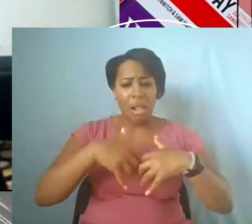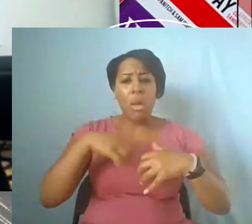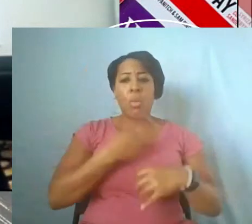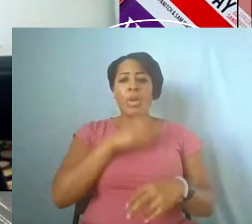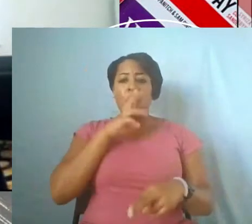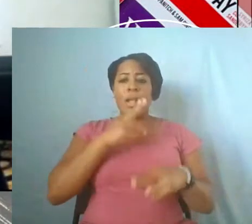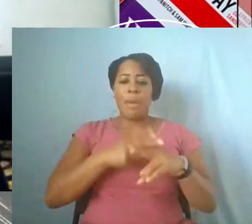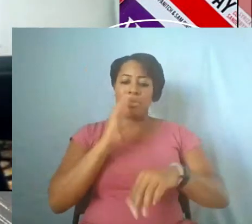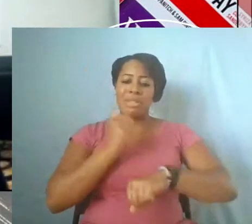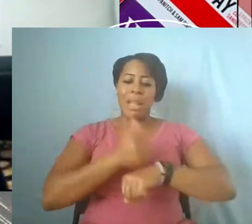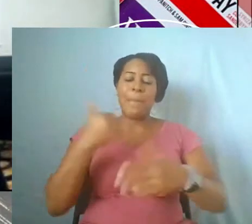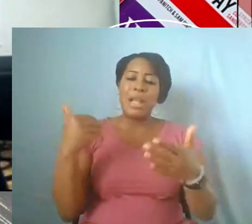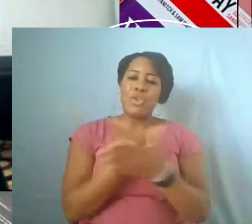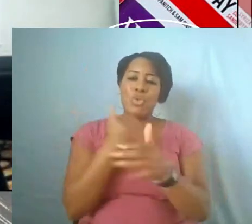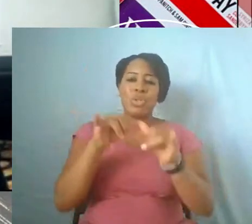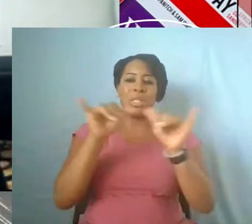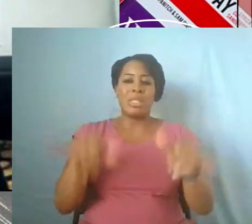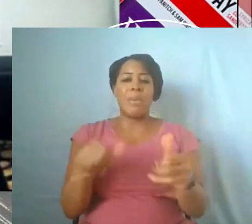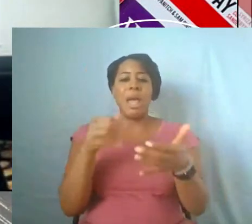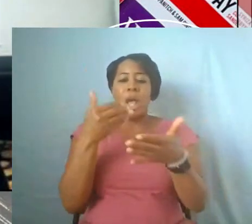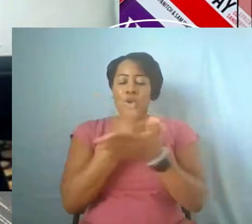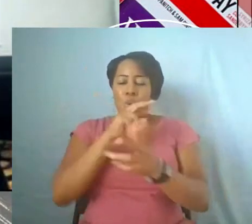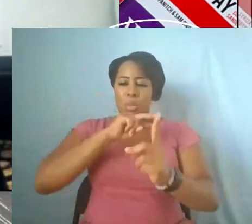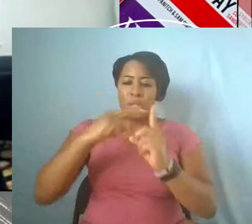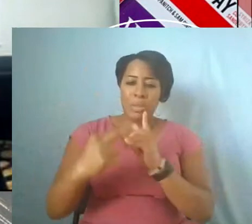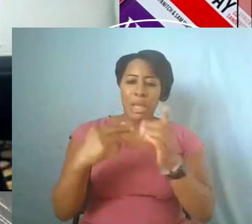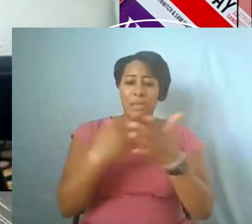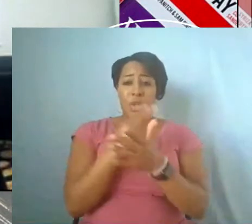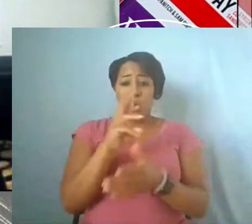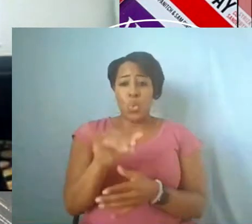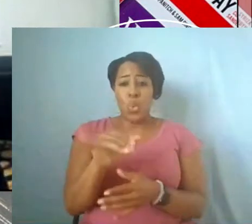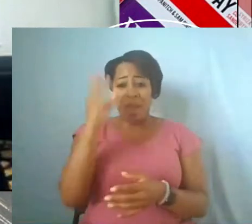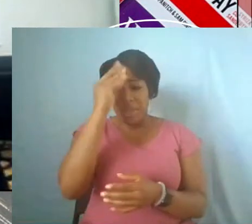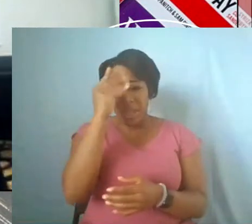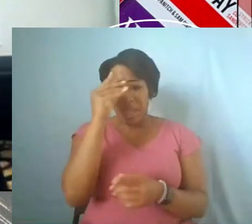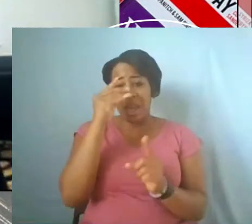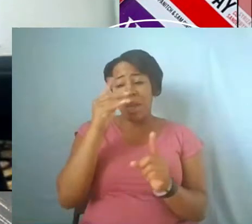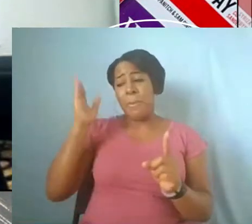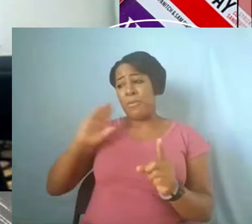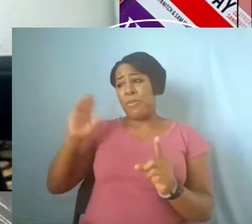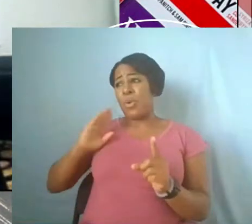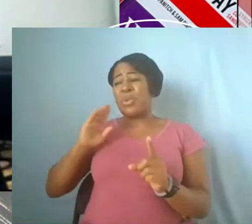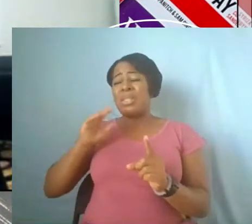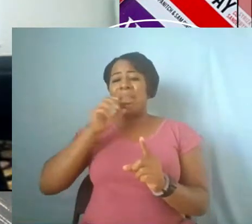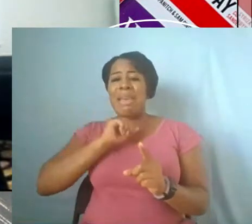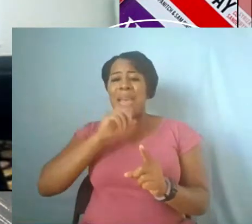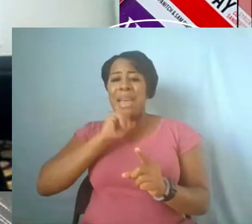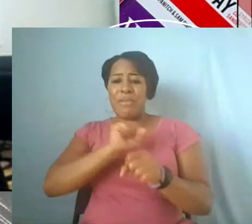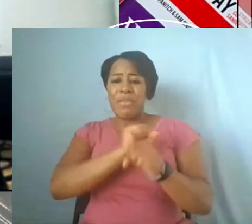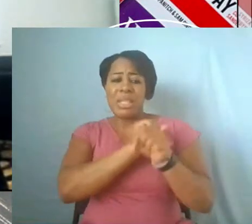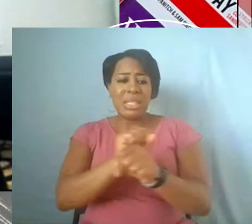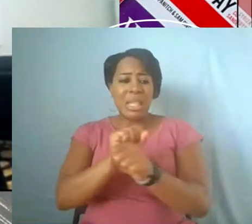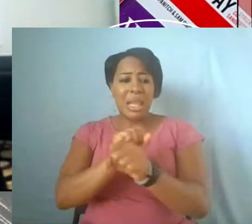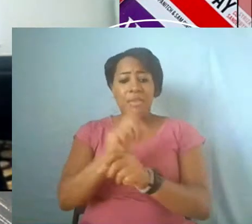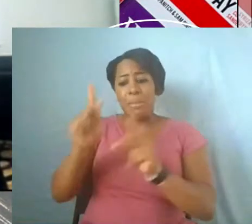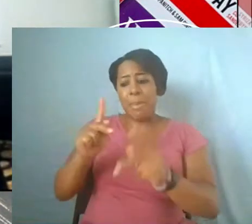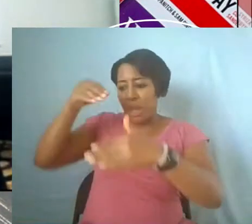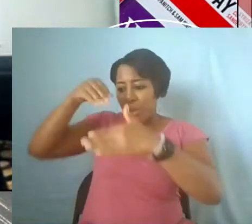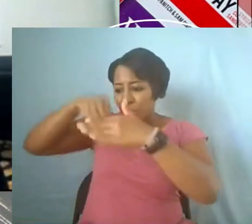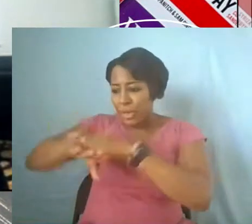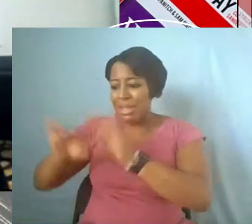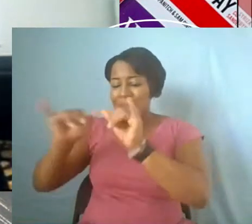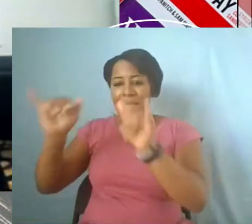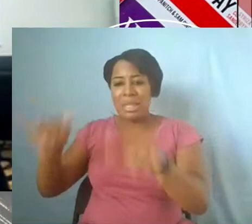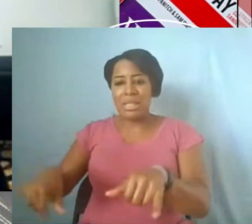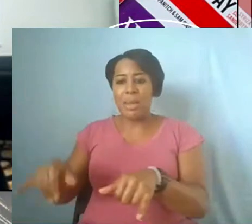new system from a new way of thinking. And this is the age of the slave. Those who have gone inside, done the work, and know better than